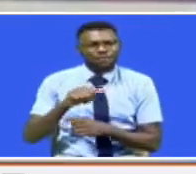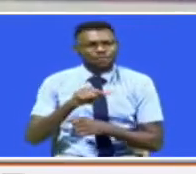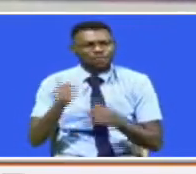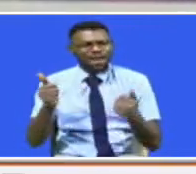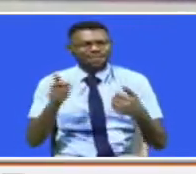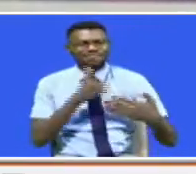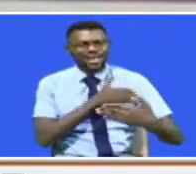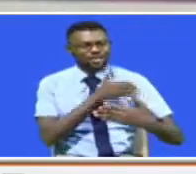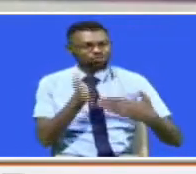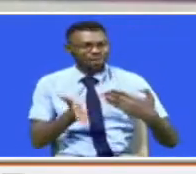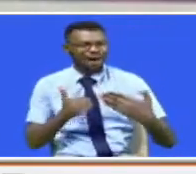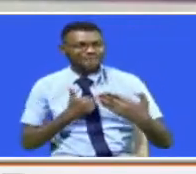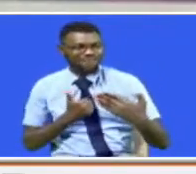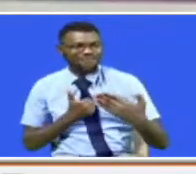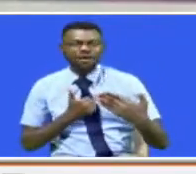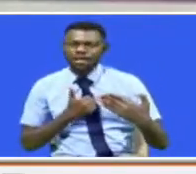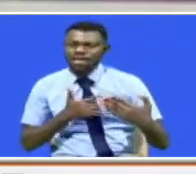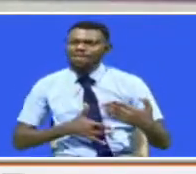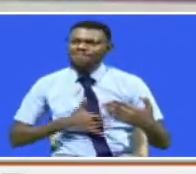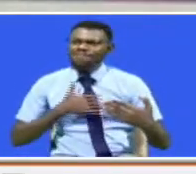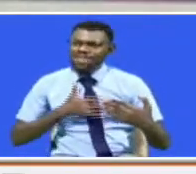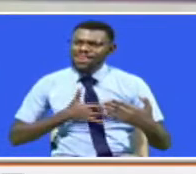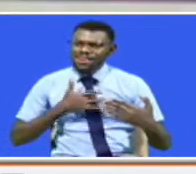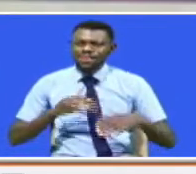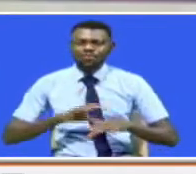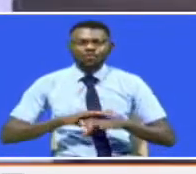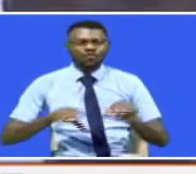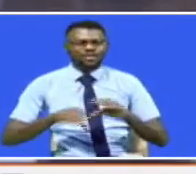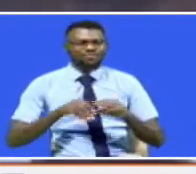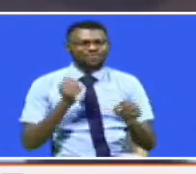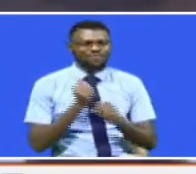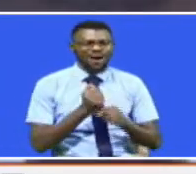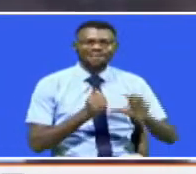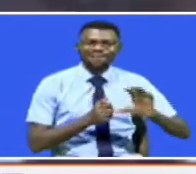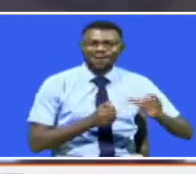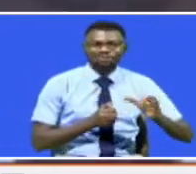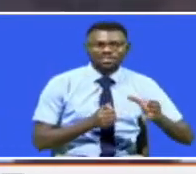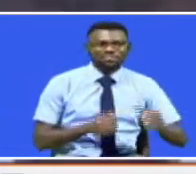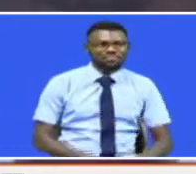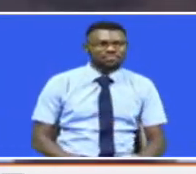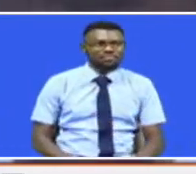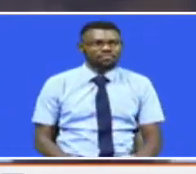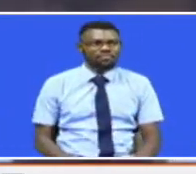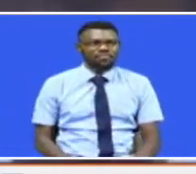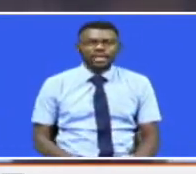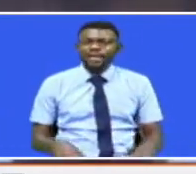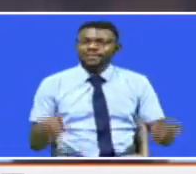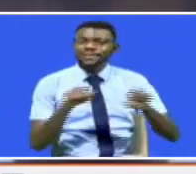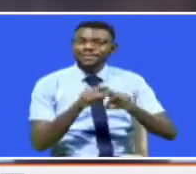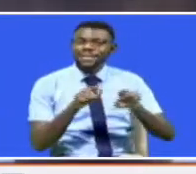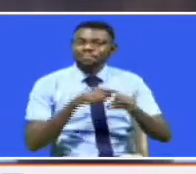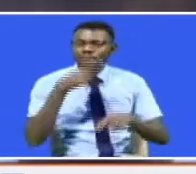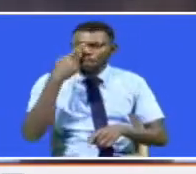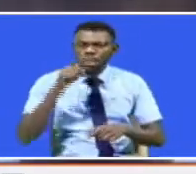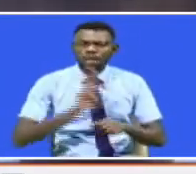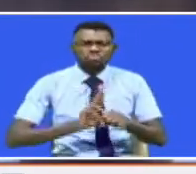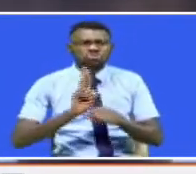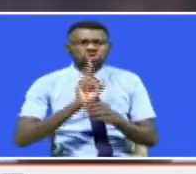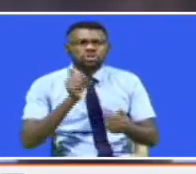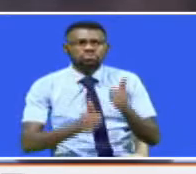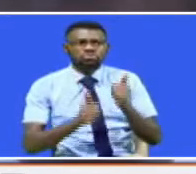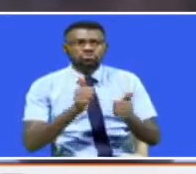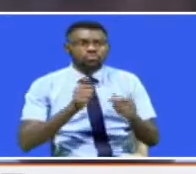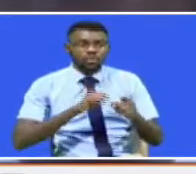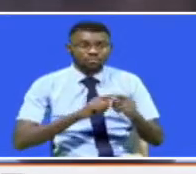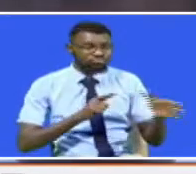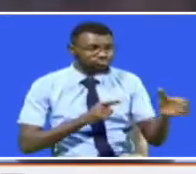cover so that they can feel comfortable when working at our county. What policy was the board using while hiring? Na